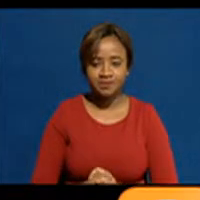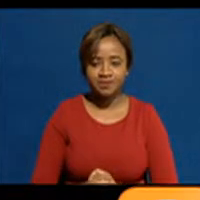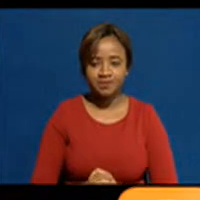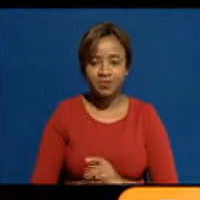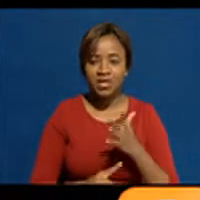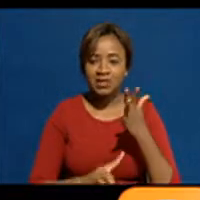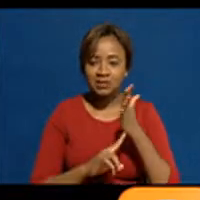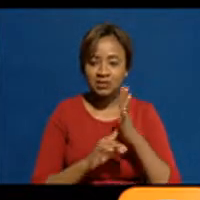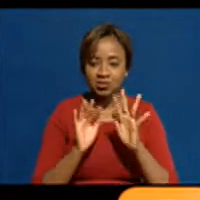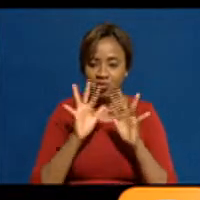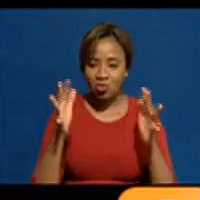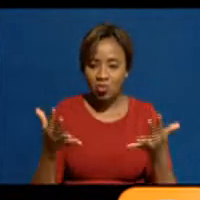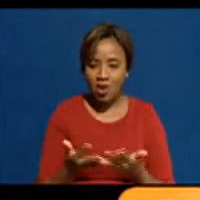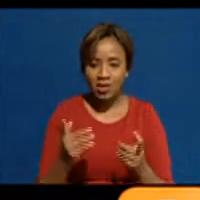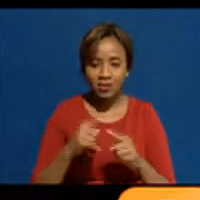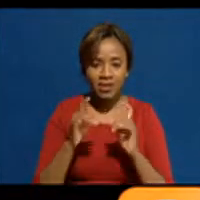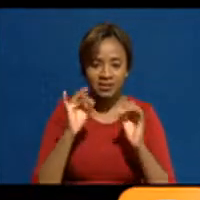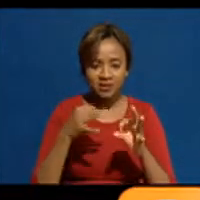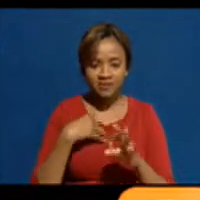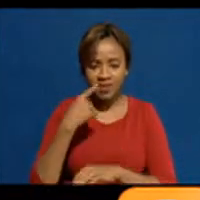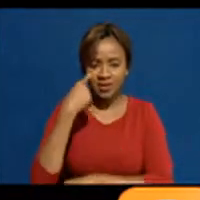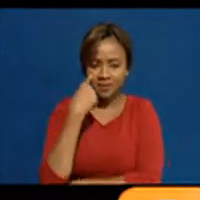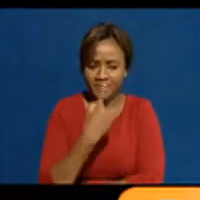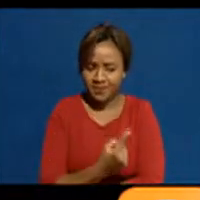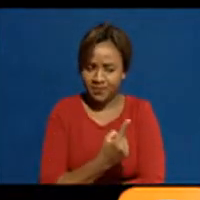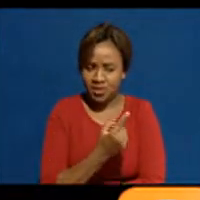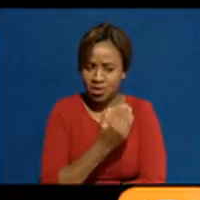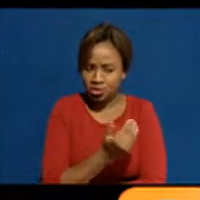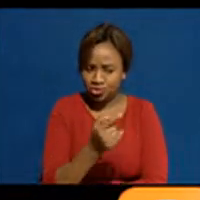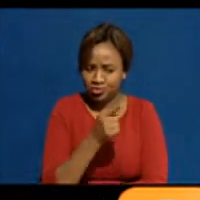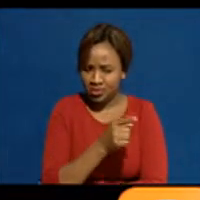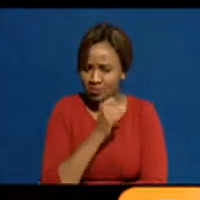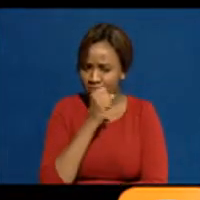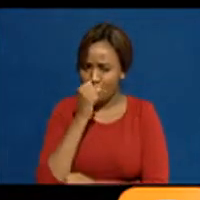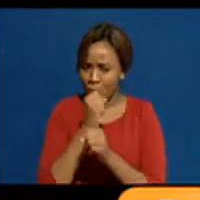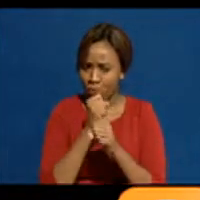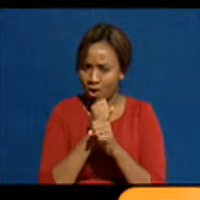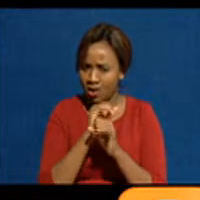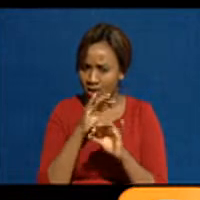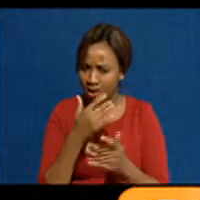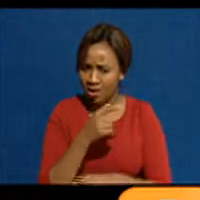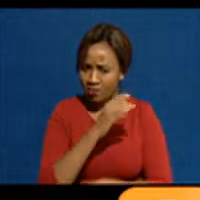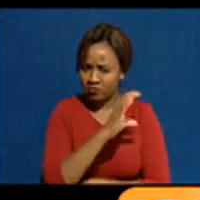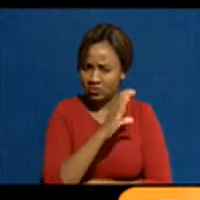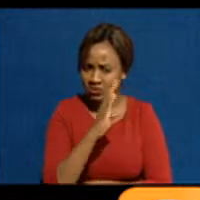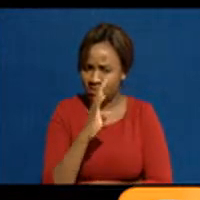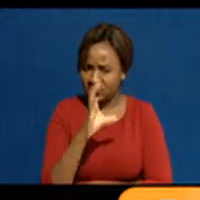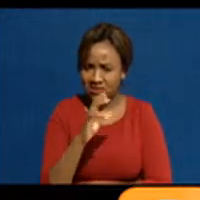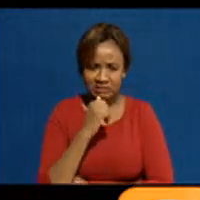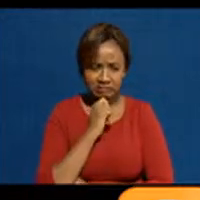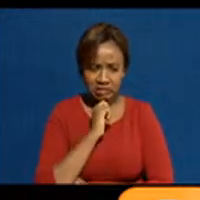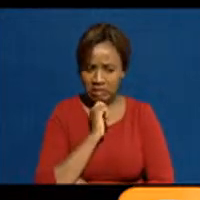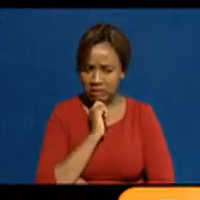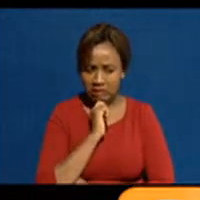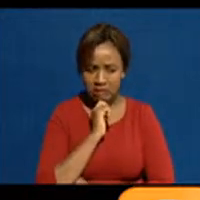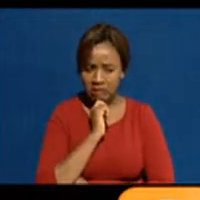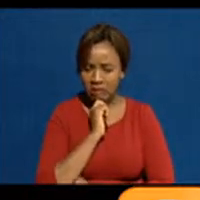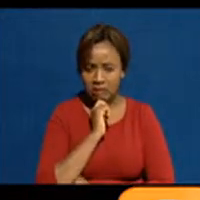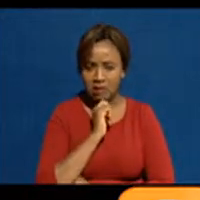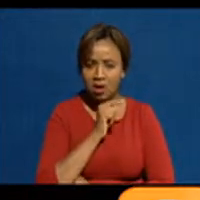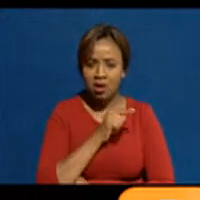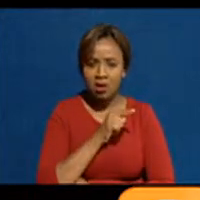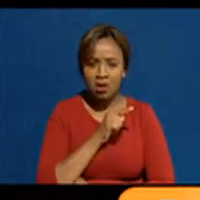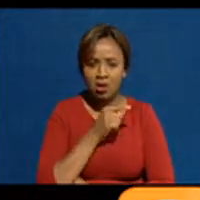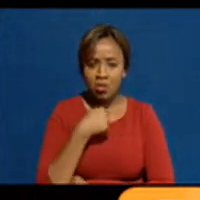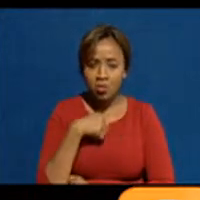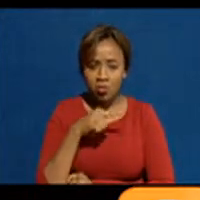world. But when I look at the things that our children are doing in form of CBC, it's like we are not